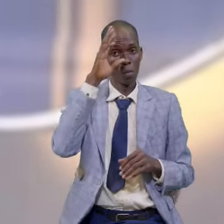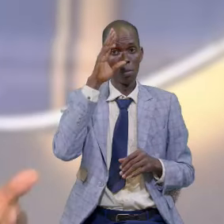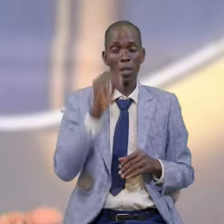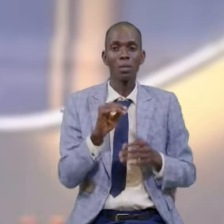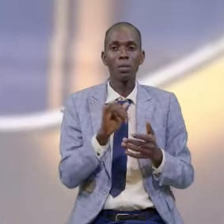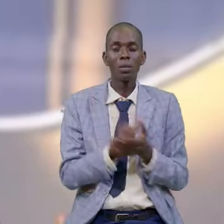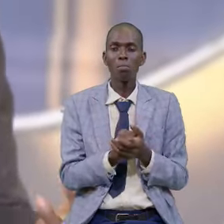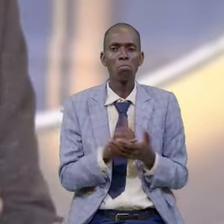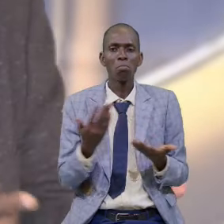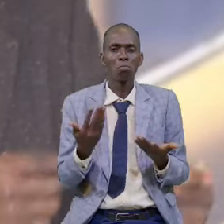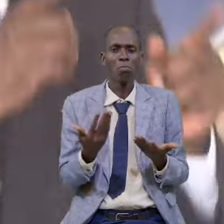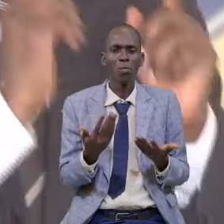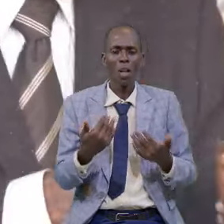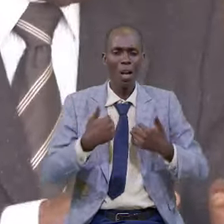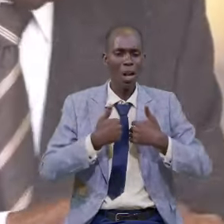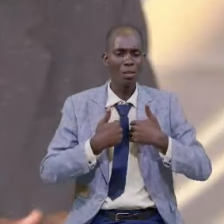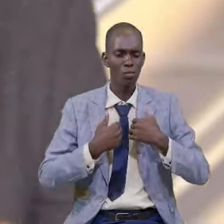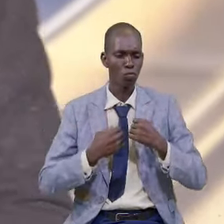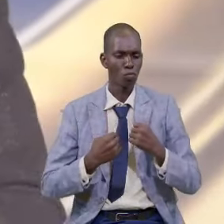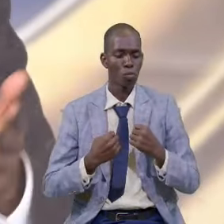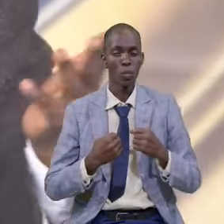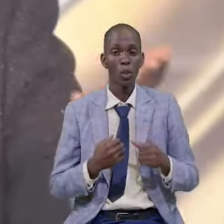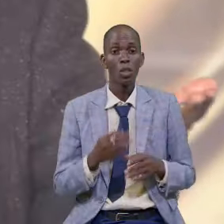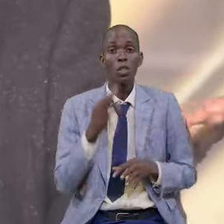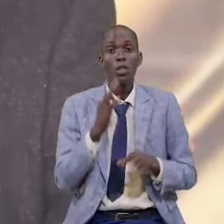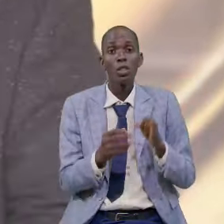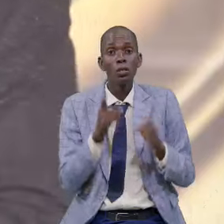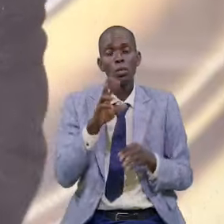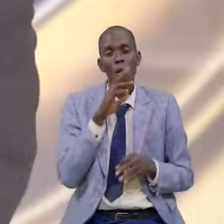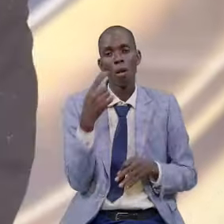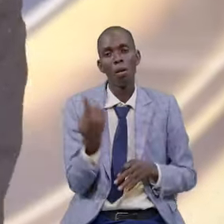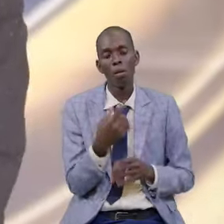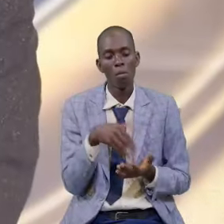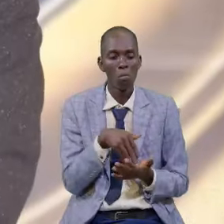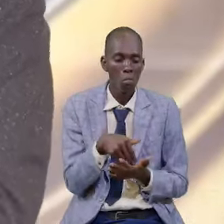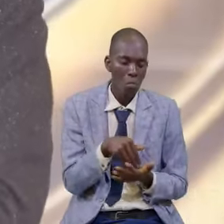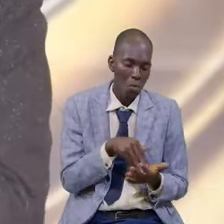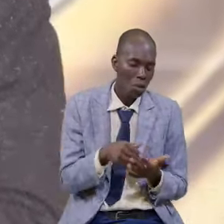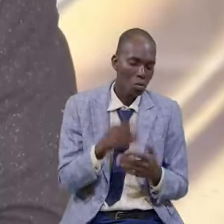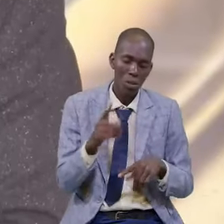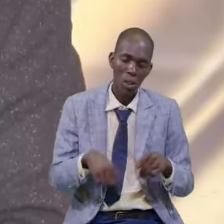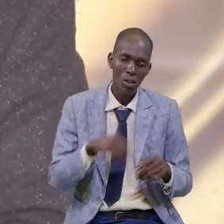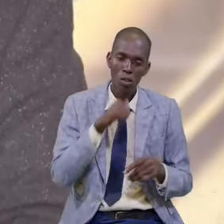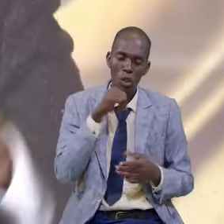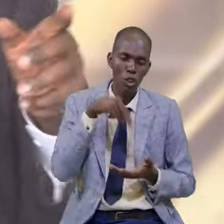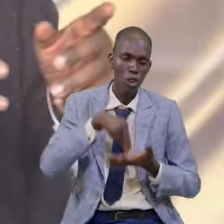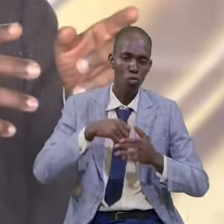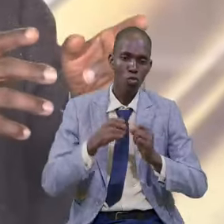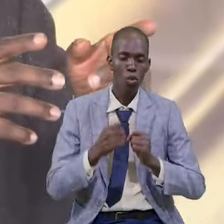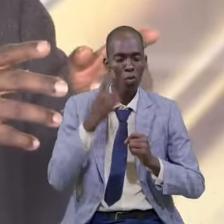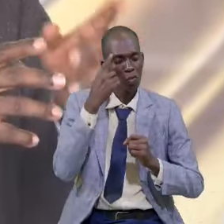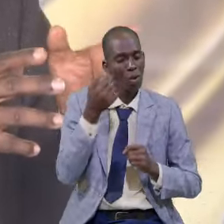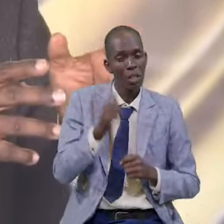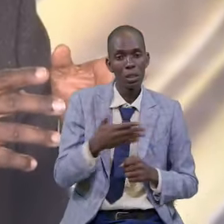stand, if you cannot stand for something, there's no way you'll be able to bring a change.